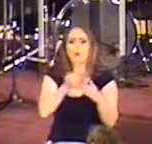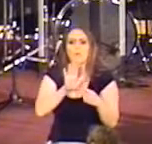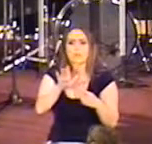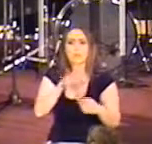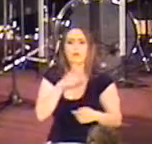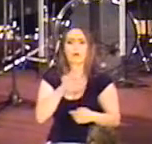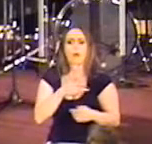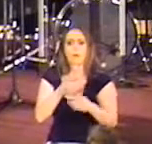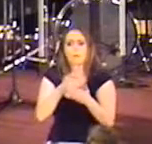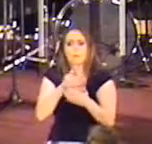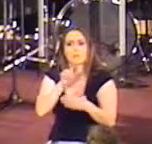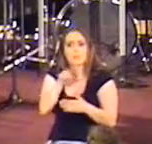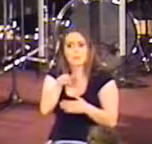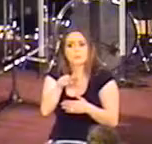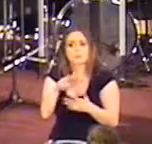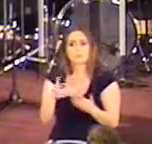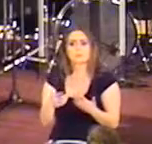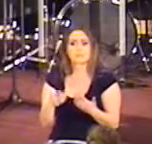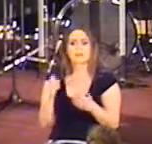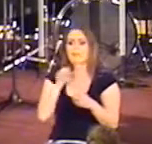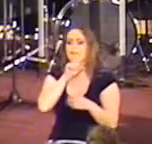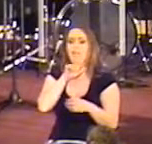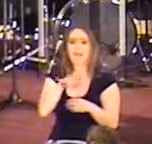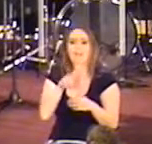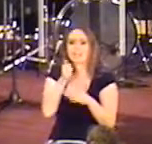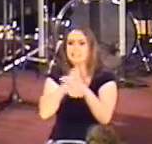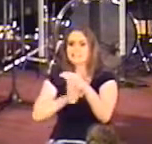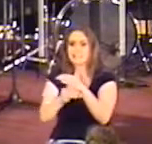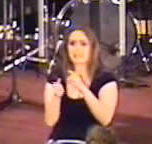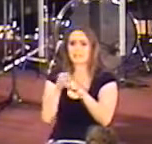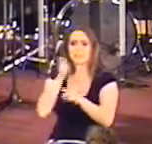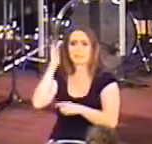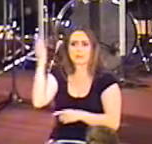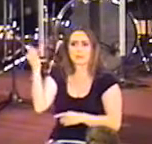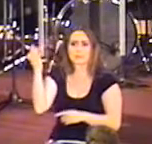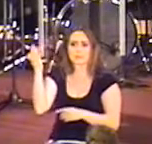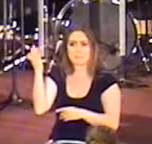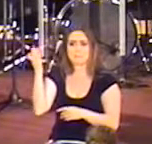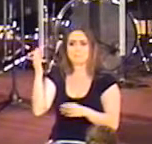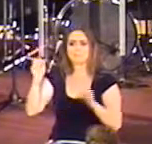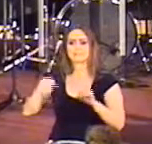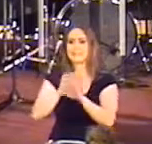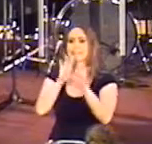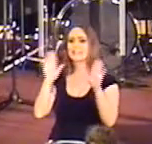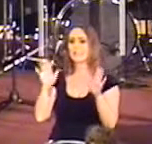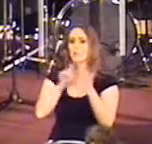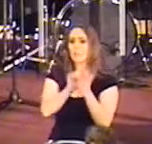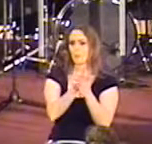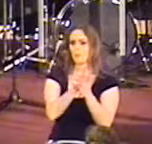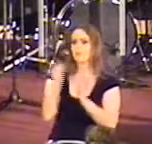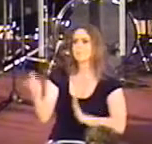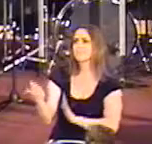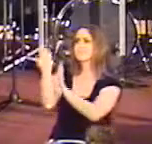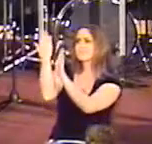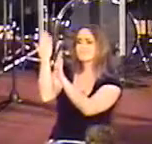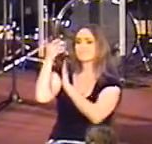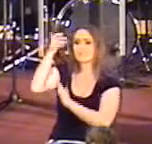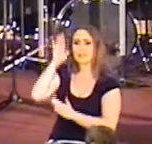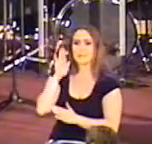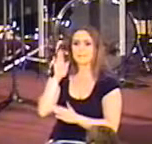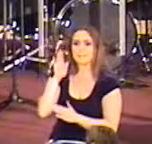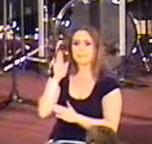So nothing's hidden from Him. It's an absolute transparent moment when you come to God.